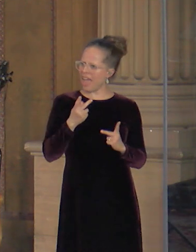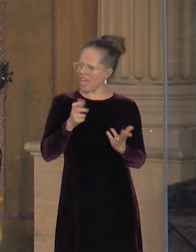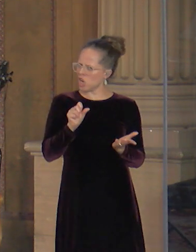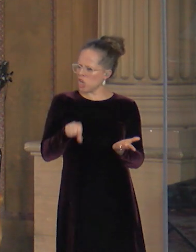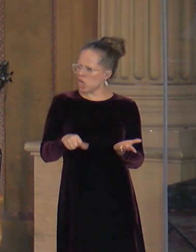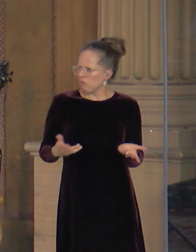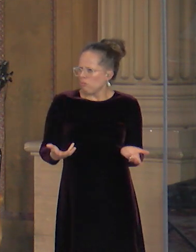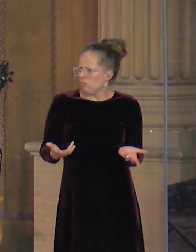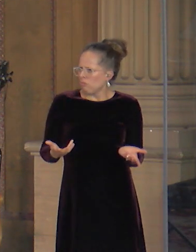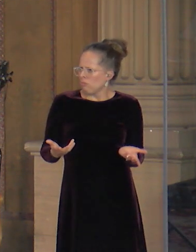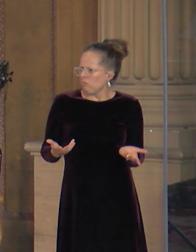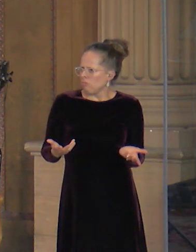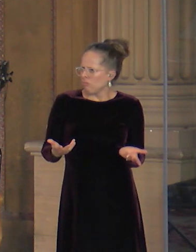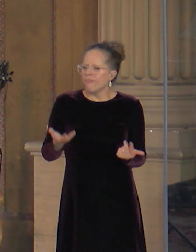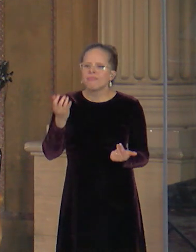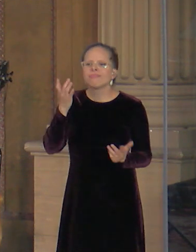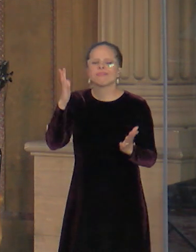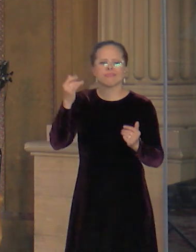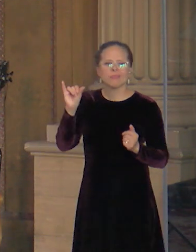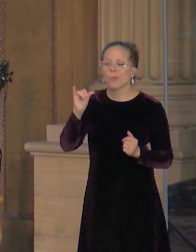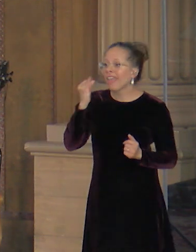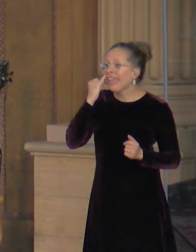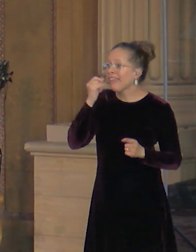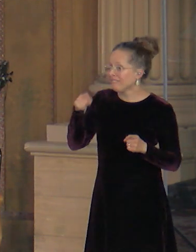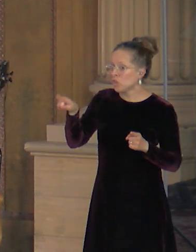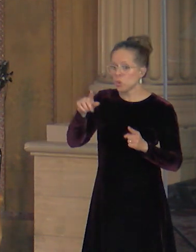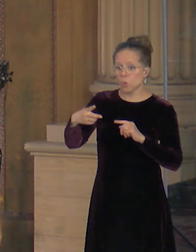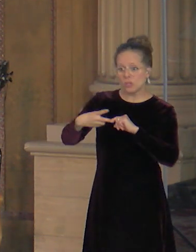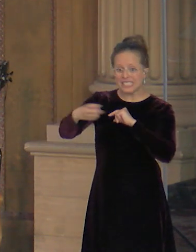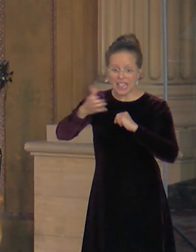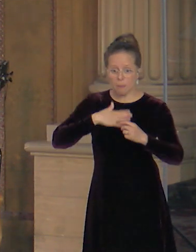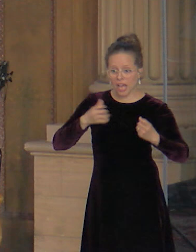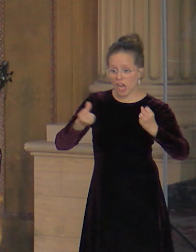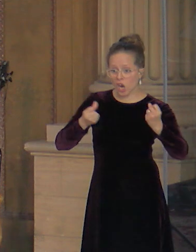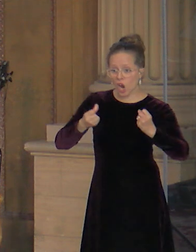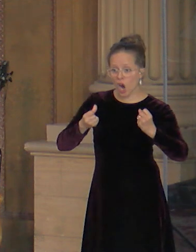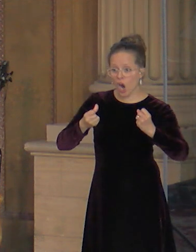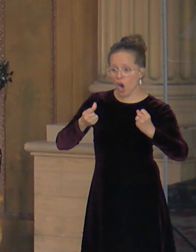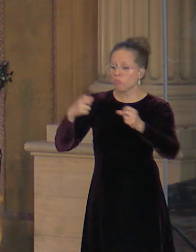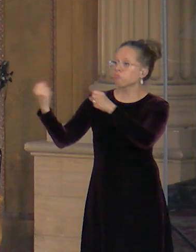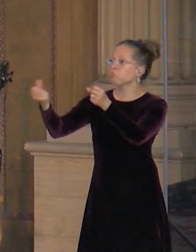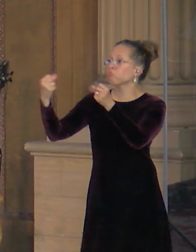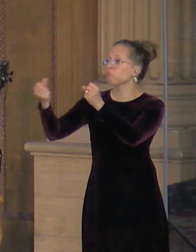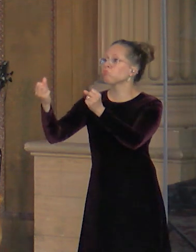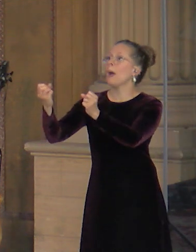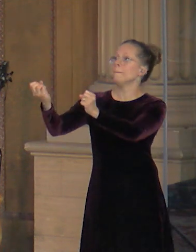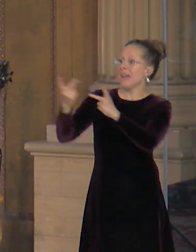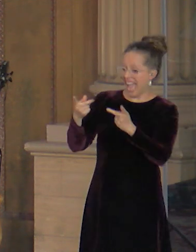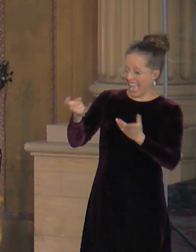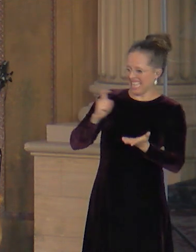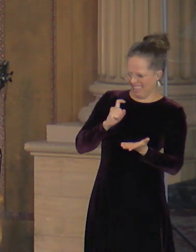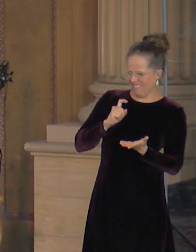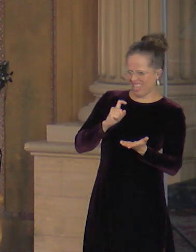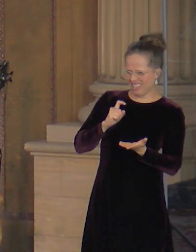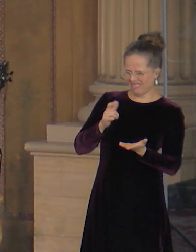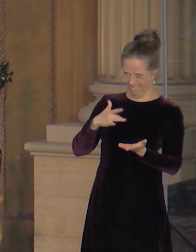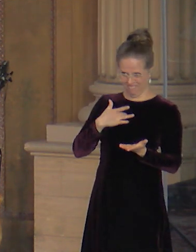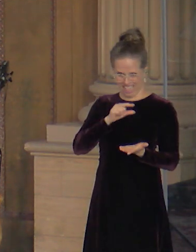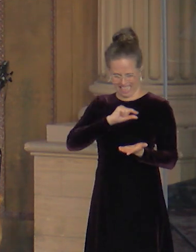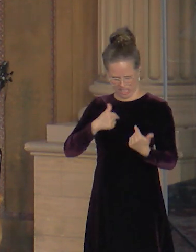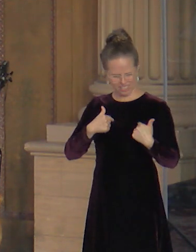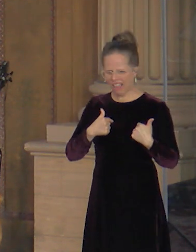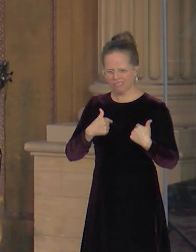I mean if you steal my car and then you bring it back to me I'm not going to feel guilty for using that car now because it wasn't yours to begin with